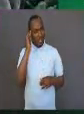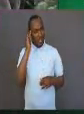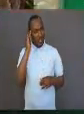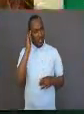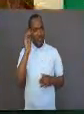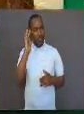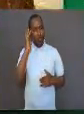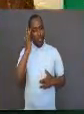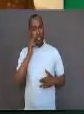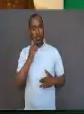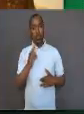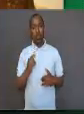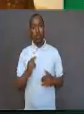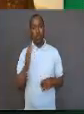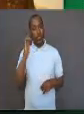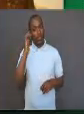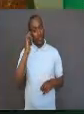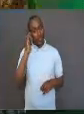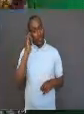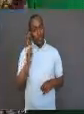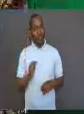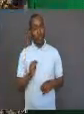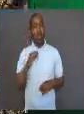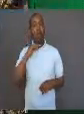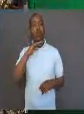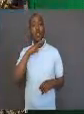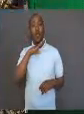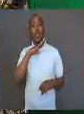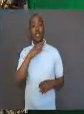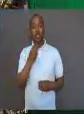diseases, spoiled food, or dirt.